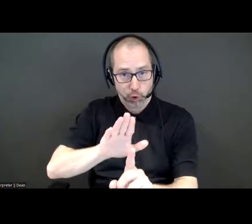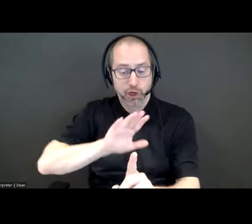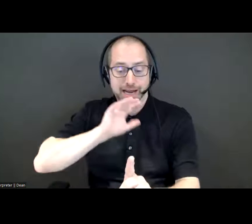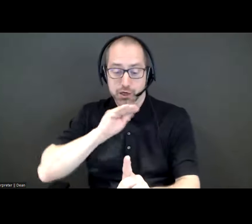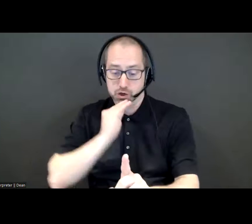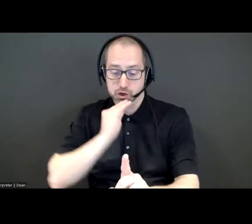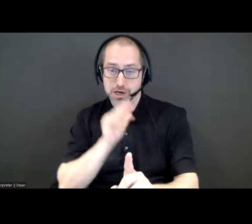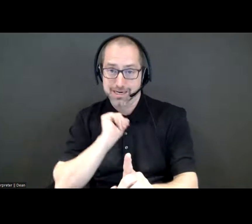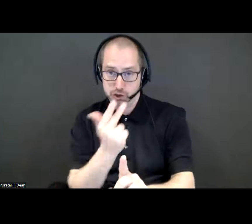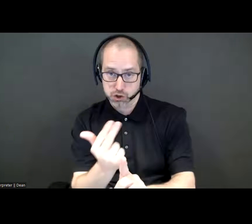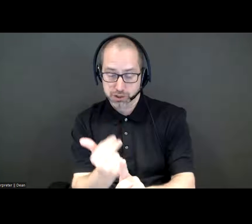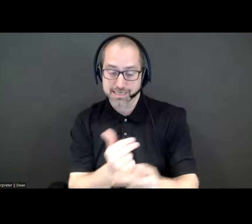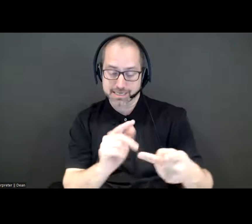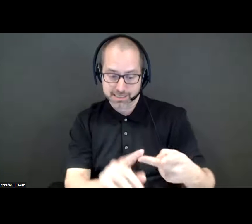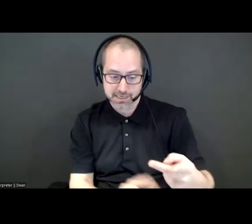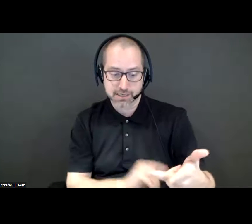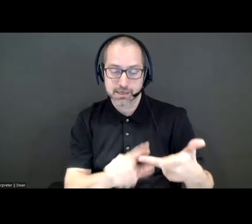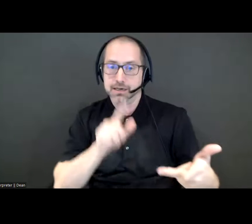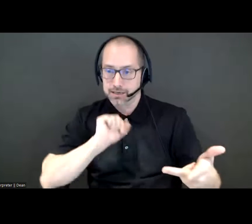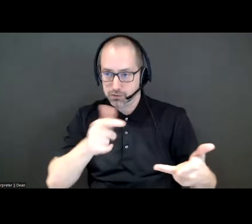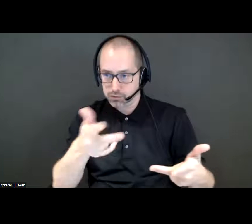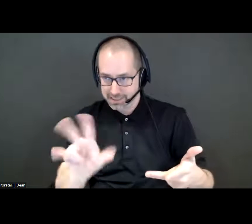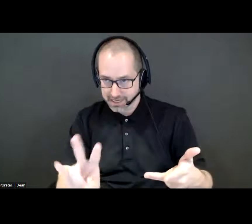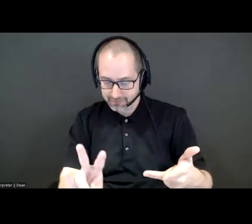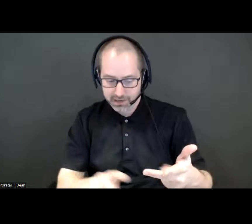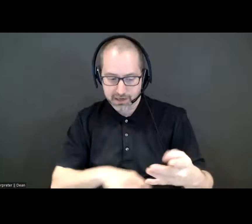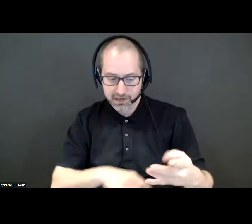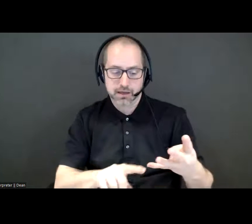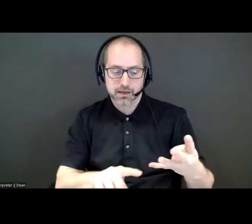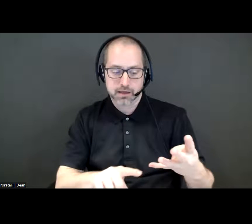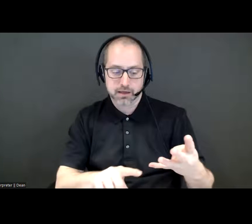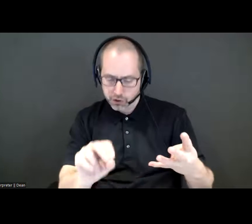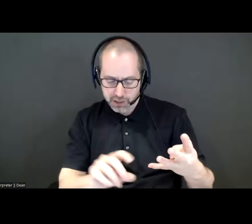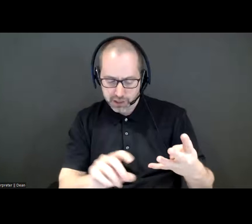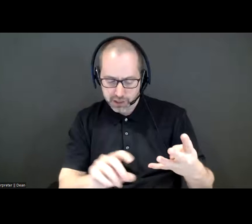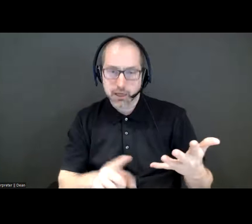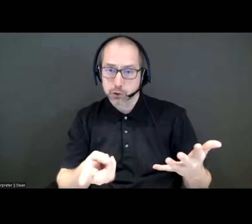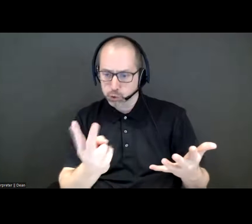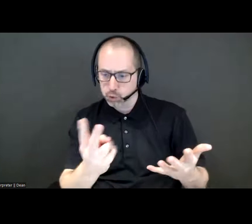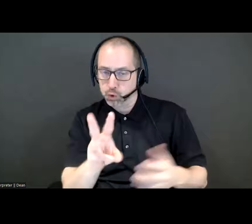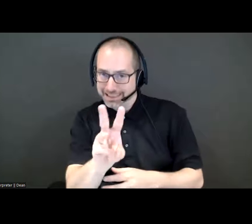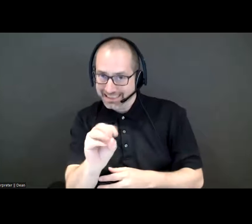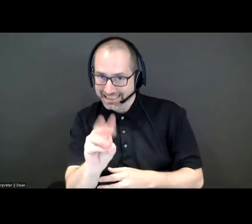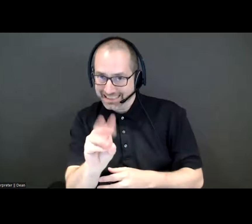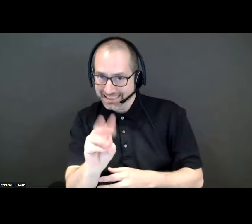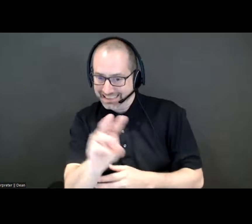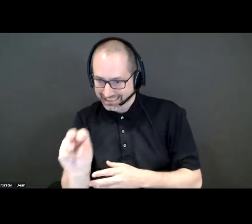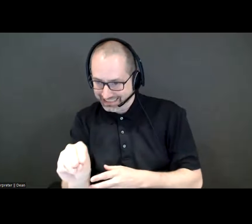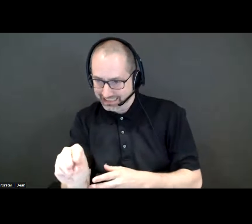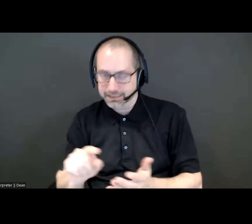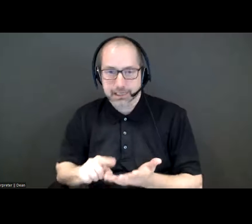was a 27-year-old, a 32-year-old, 2 60-ish, and me at 92.